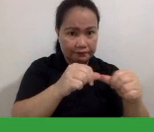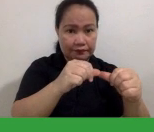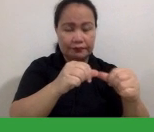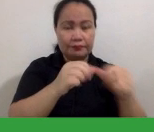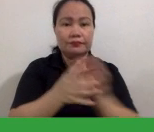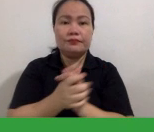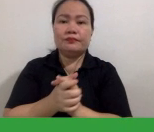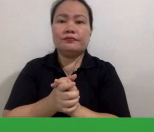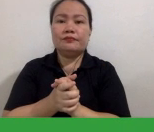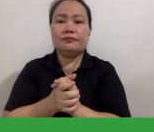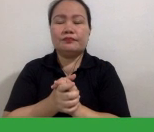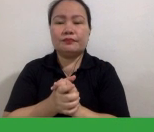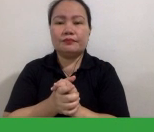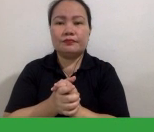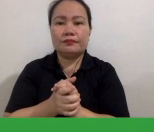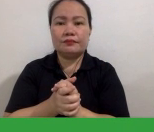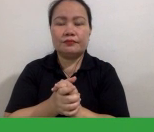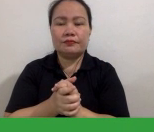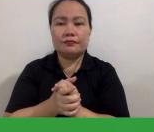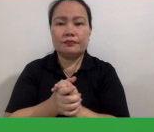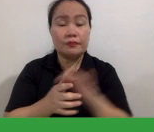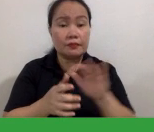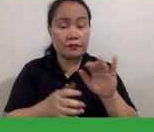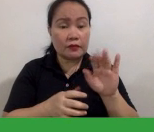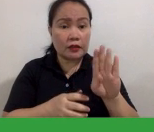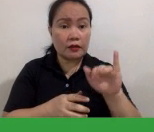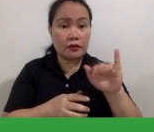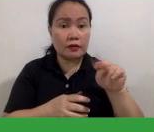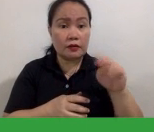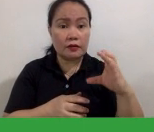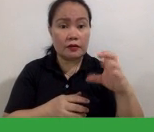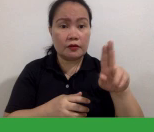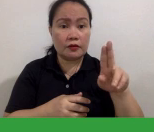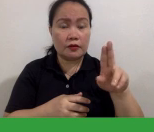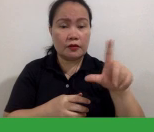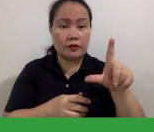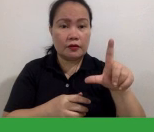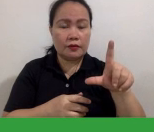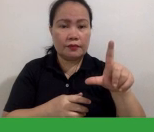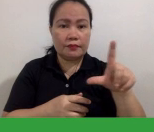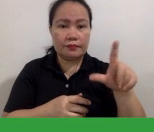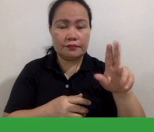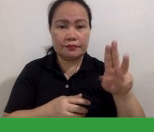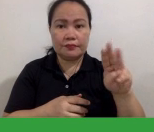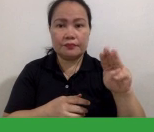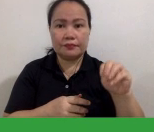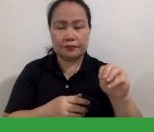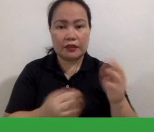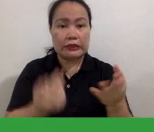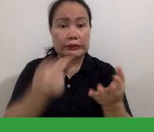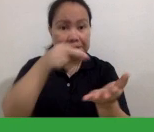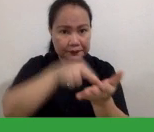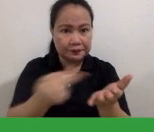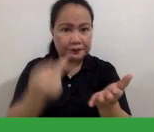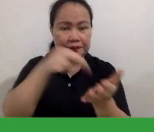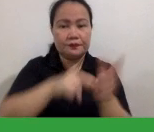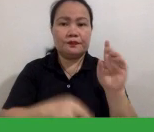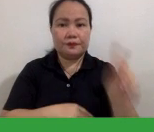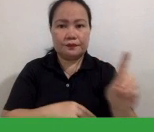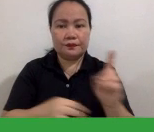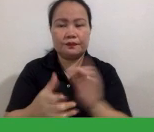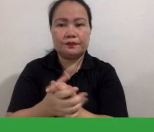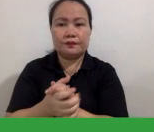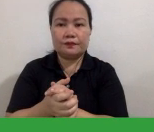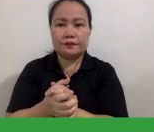point. Ito po siya. Okay? So, negative 2 and 3 vinculum. So, ibig sabihin yung 3 natin,